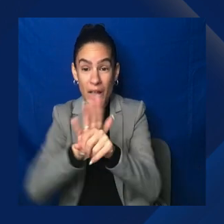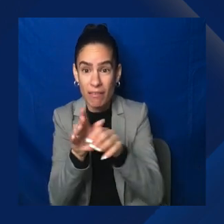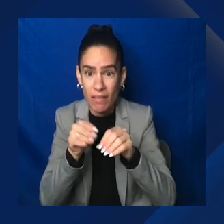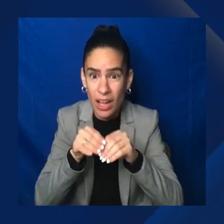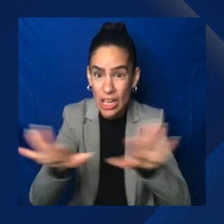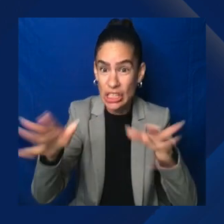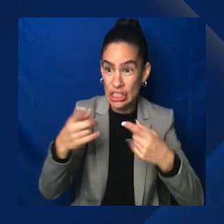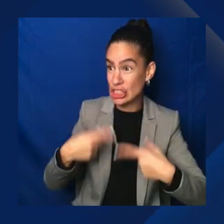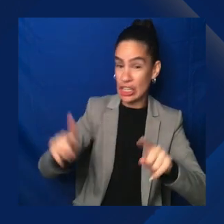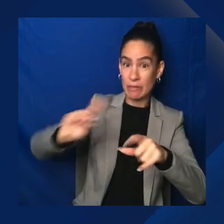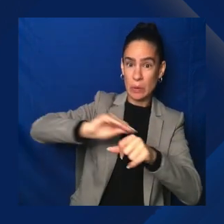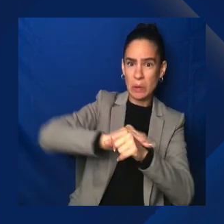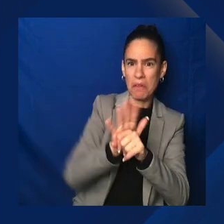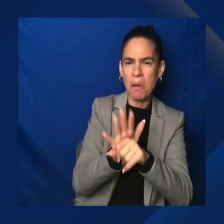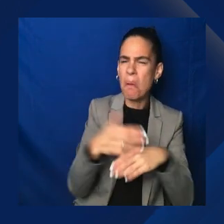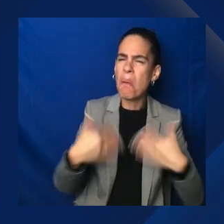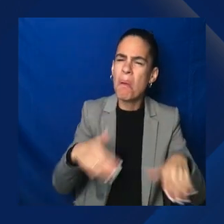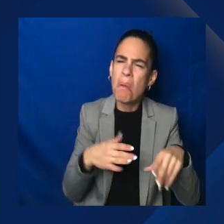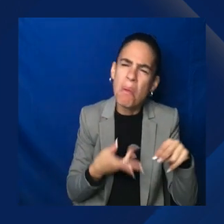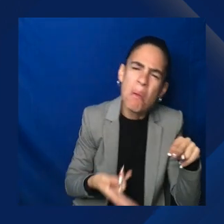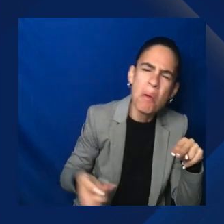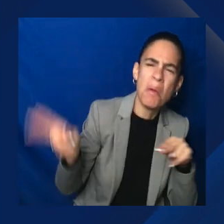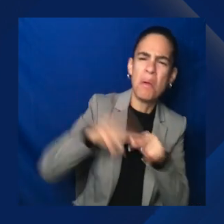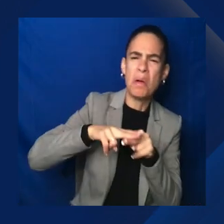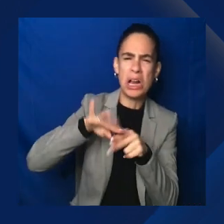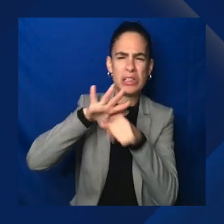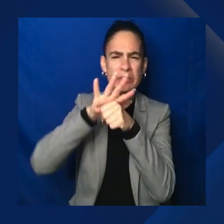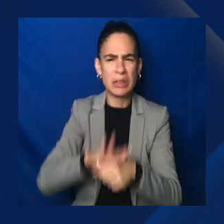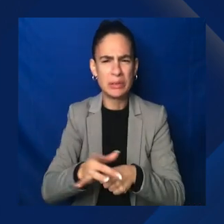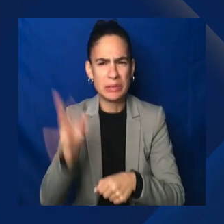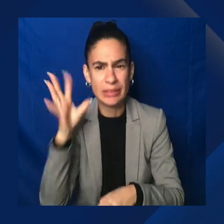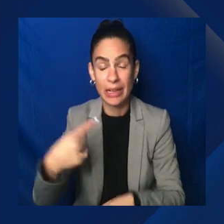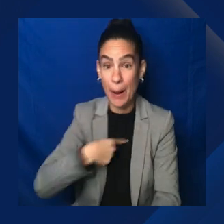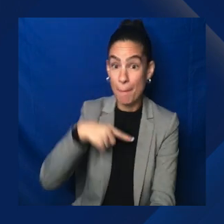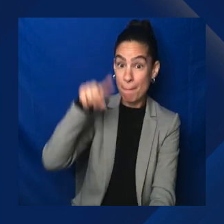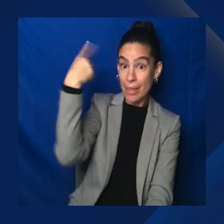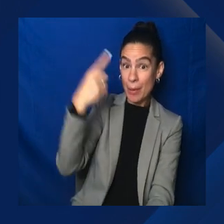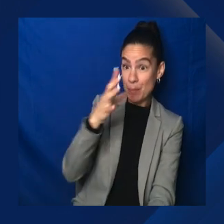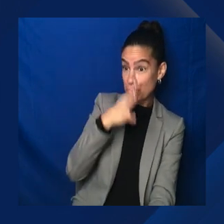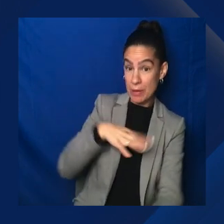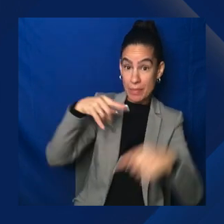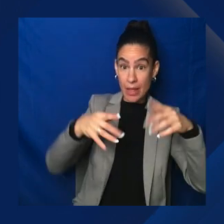whole nother layer of stress. And then to be a Black woman in America while pregnant during COVID